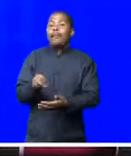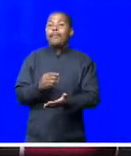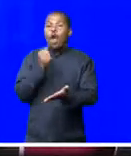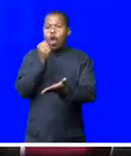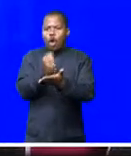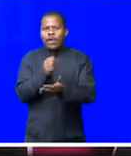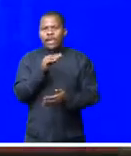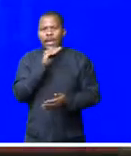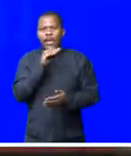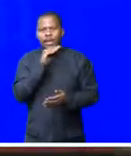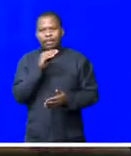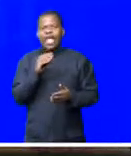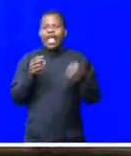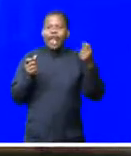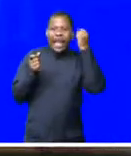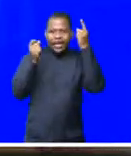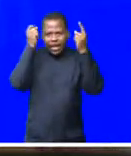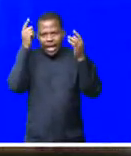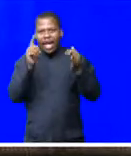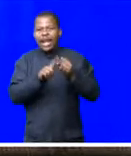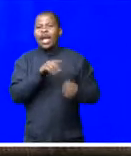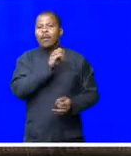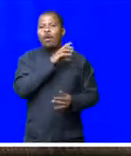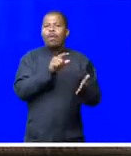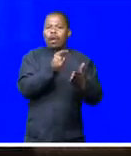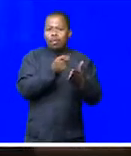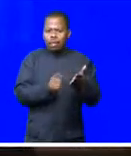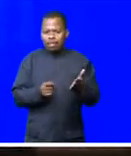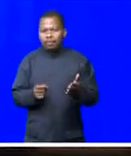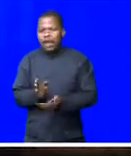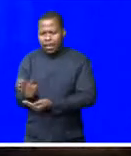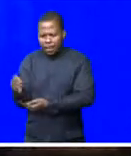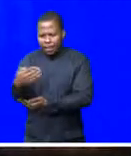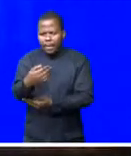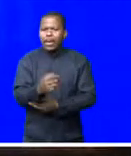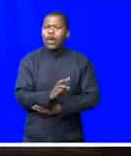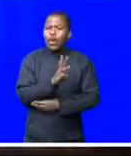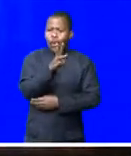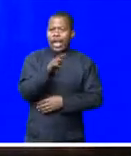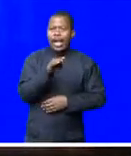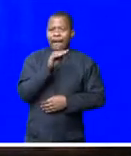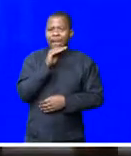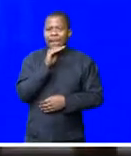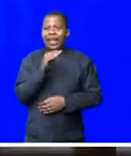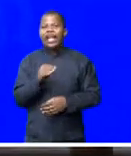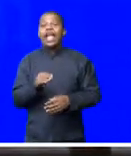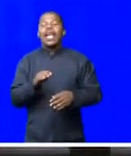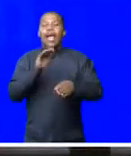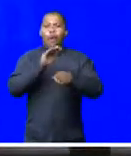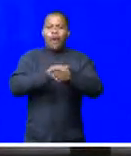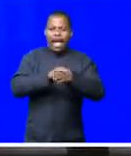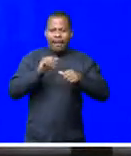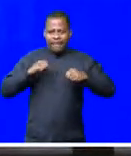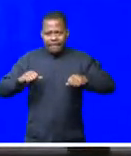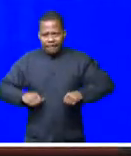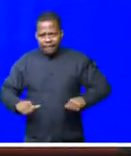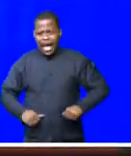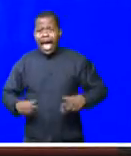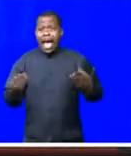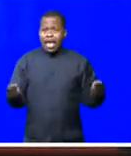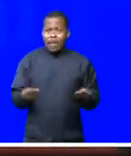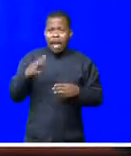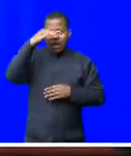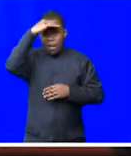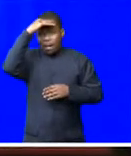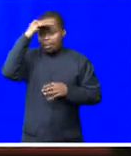ukuthi lihlanganise lemivo lebeliyikweleka kuletinkundla libuke ukuthi lingayithuthukisa kanjani inhlala kahle yebantfu labanelibala